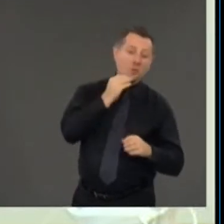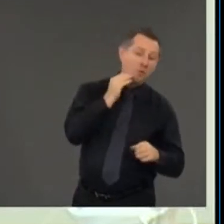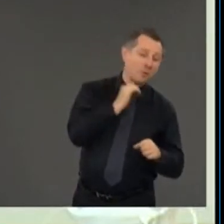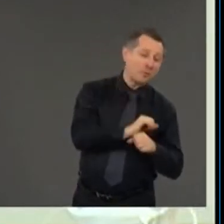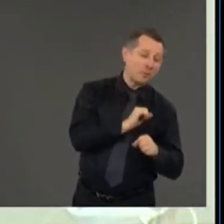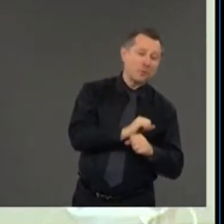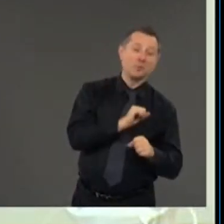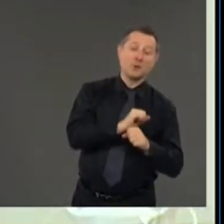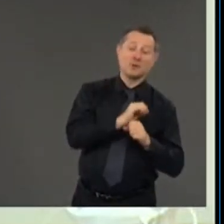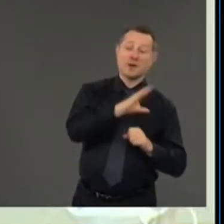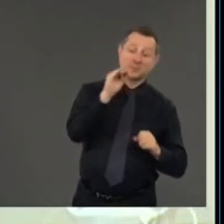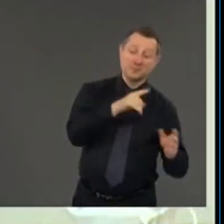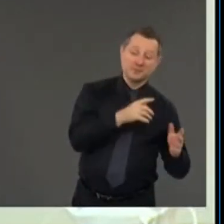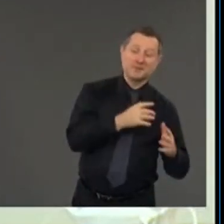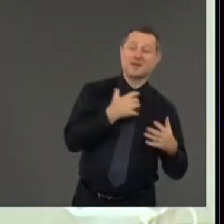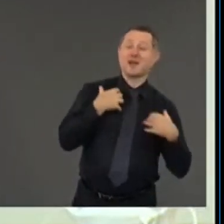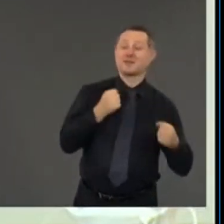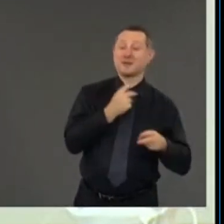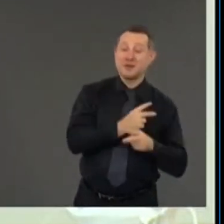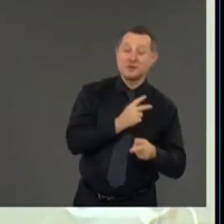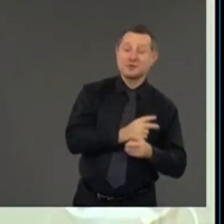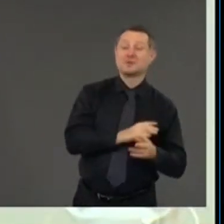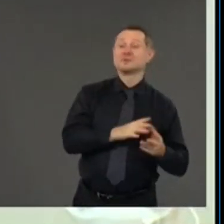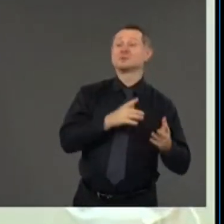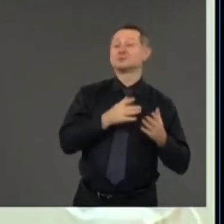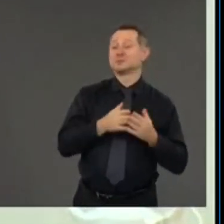other healthcare facilities, as well as the public.